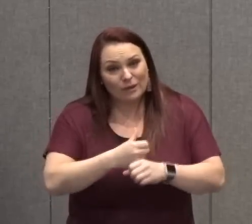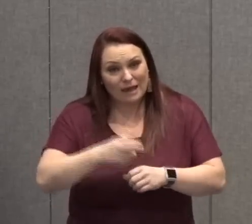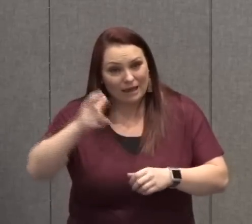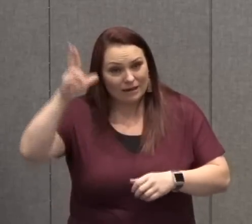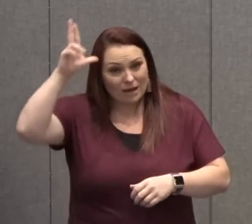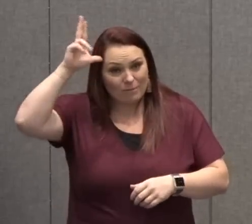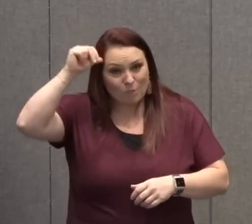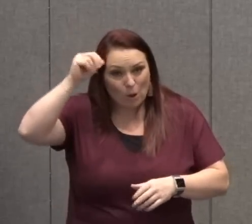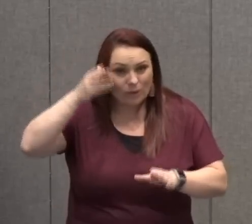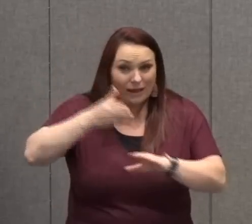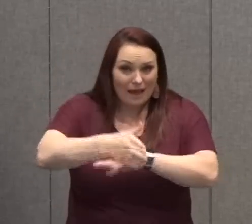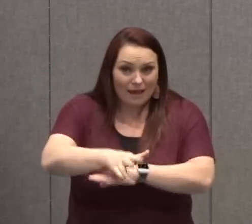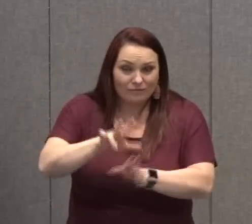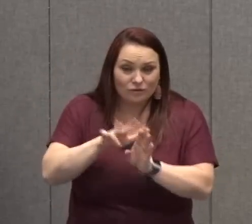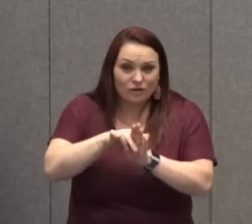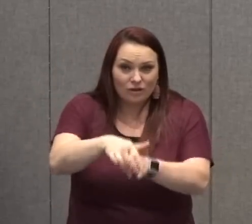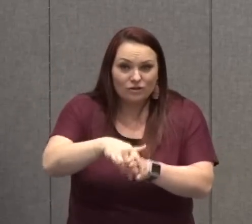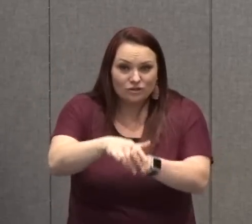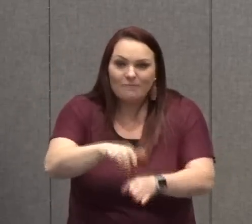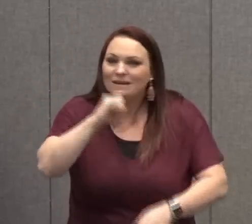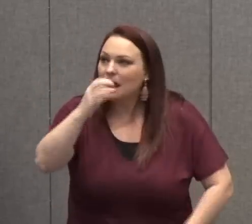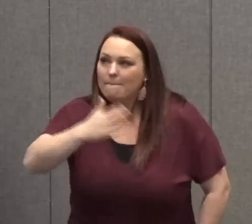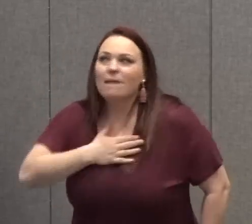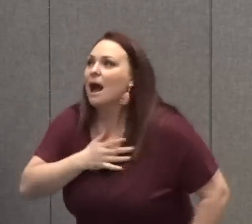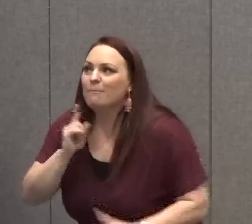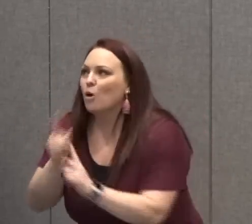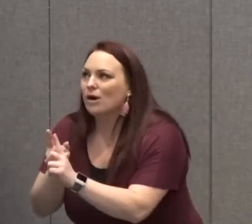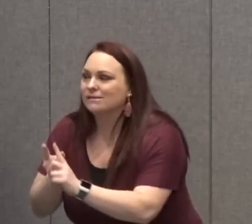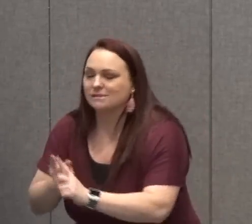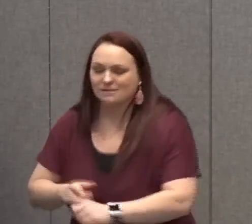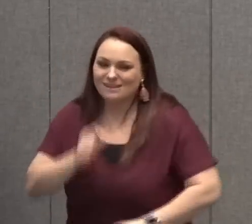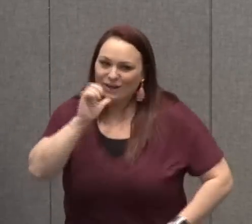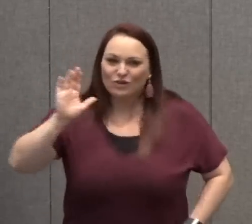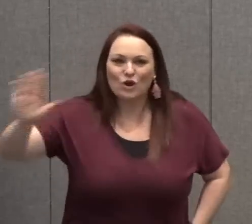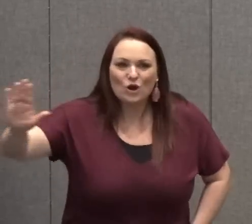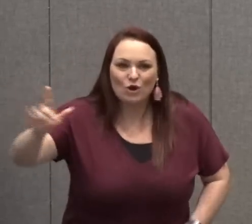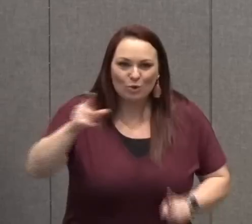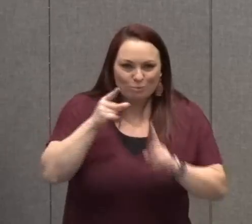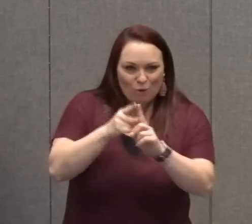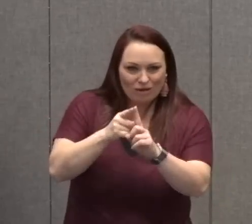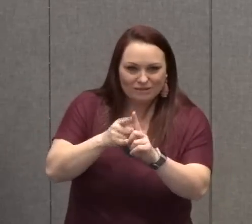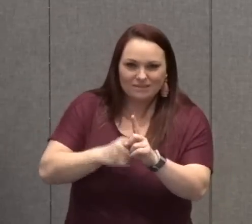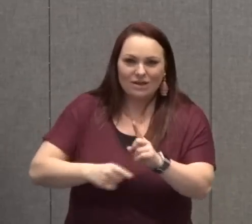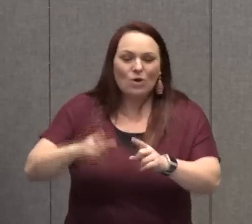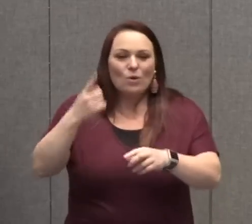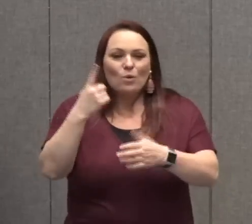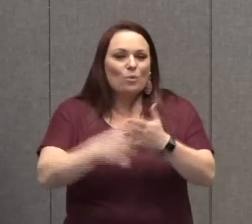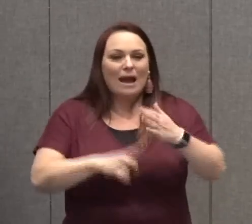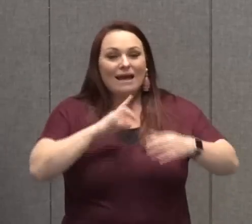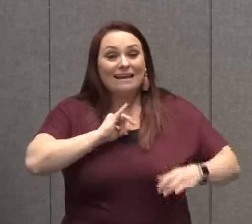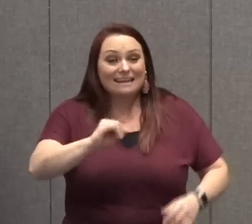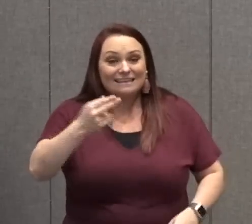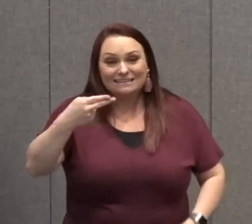after the show but not my points baby but not her points what is that poem Ms. Marnie what